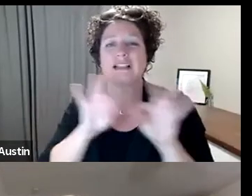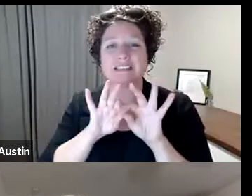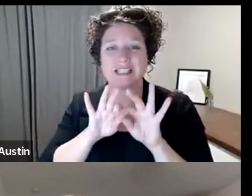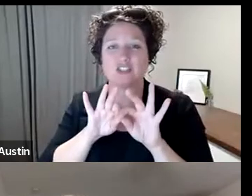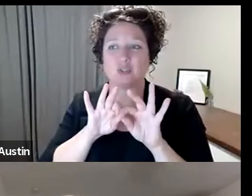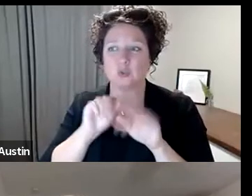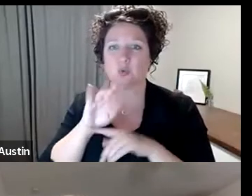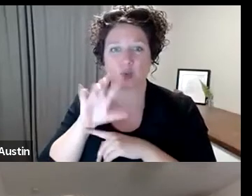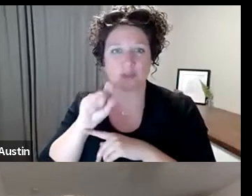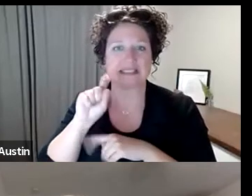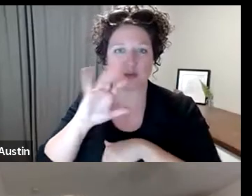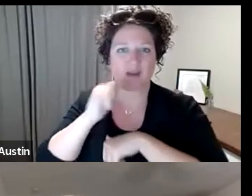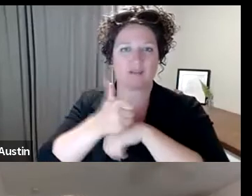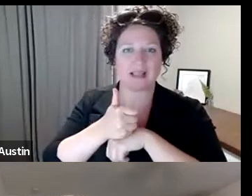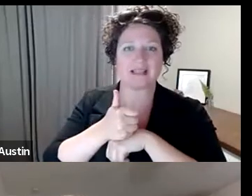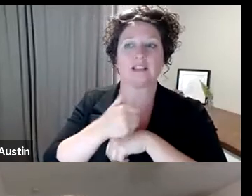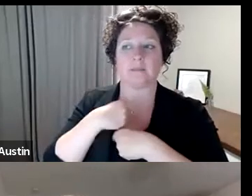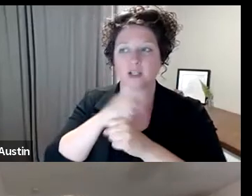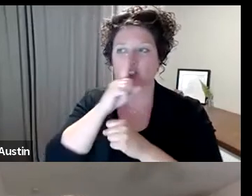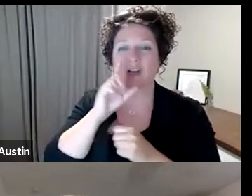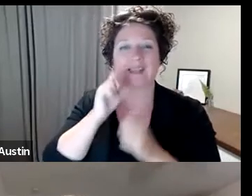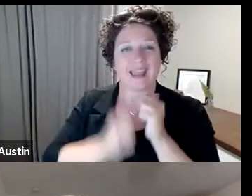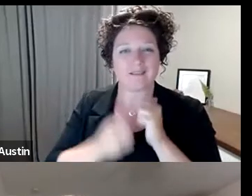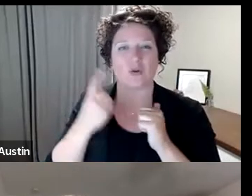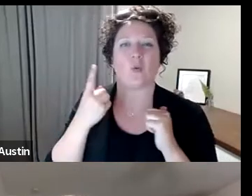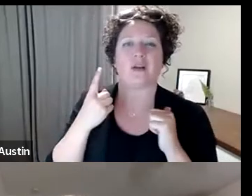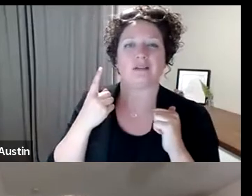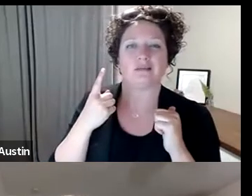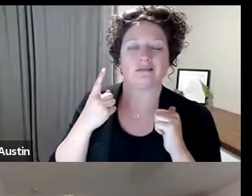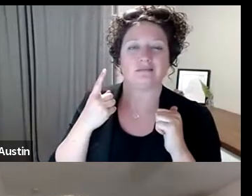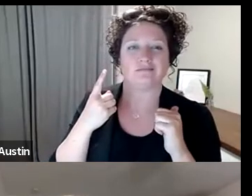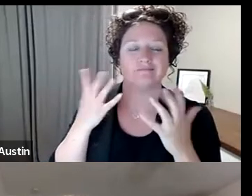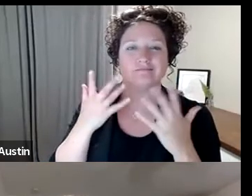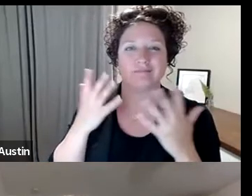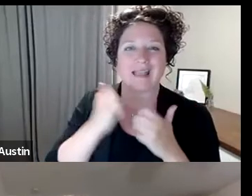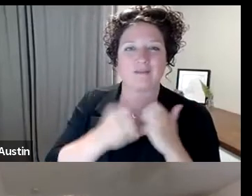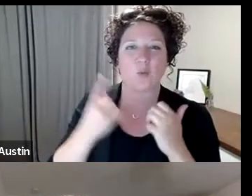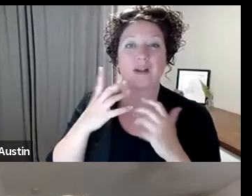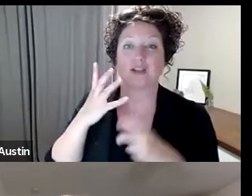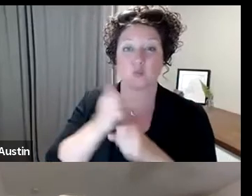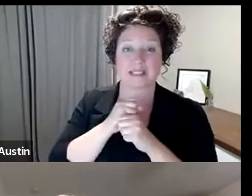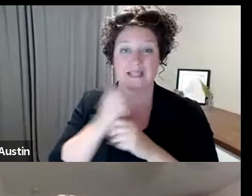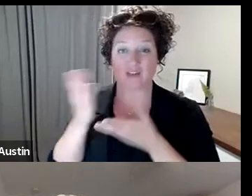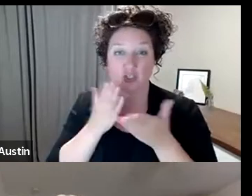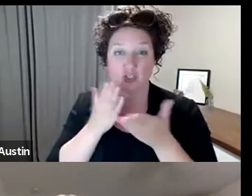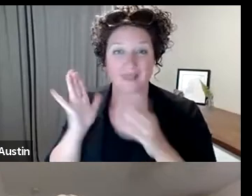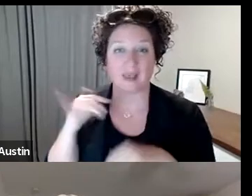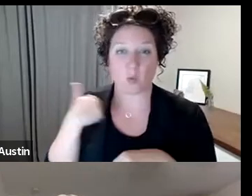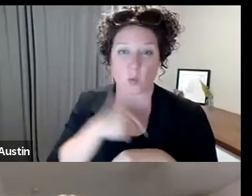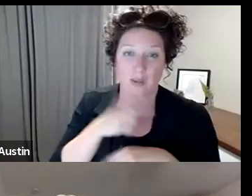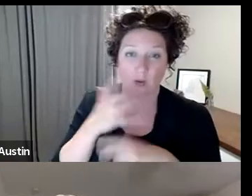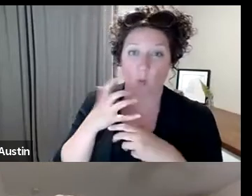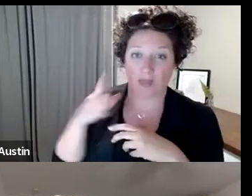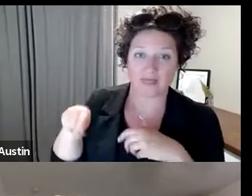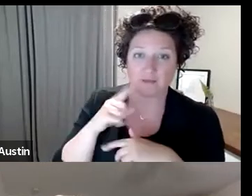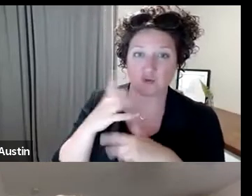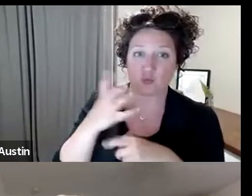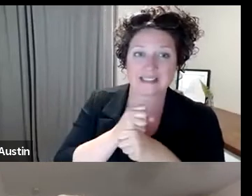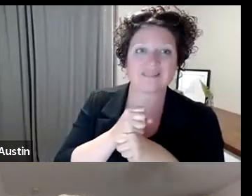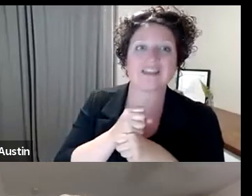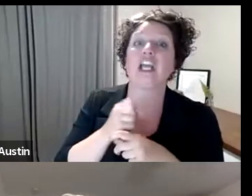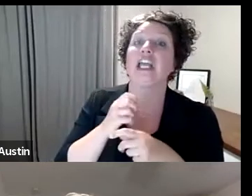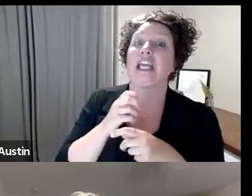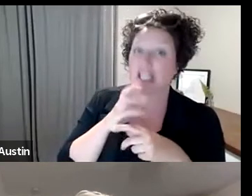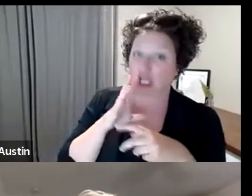to effectively make sure everybody's receiving the services that we want them to receive, including those which